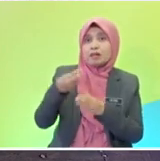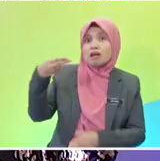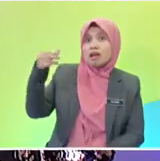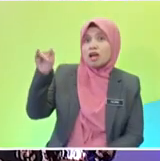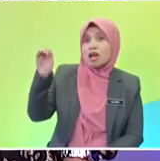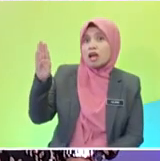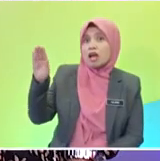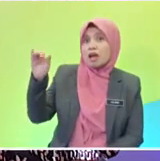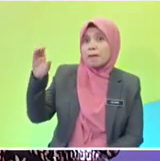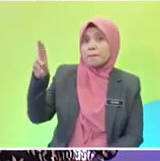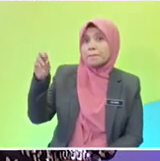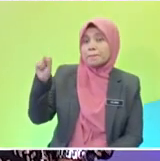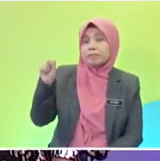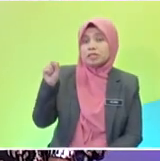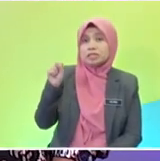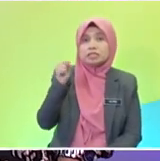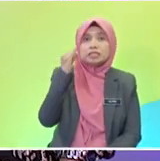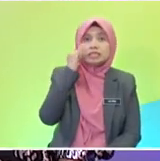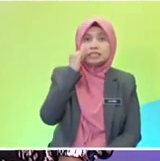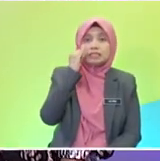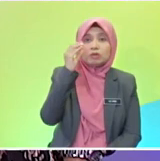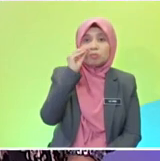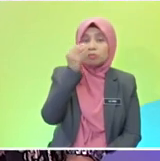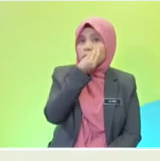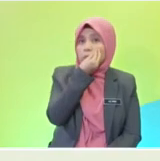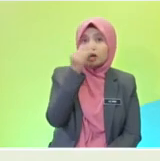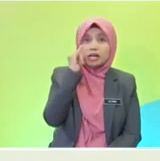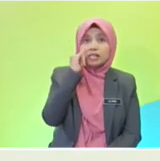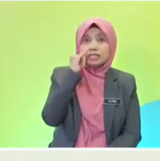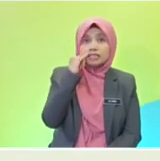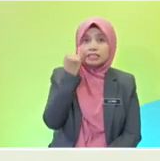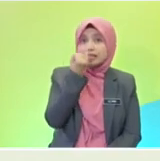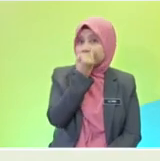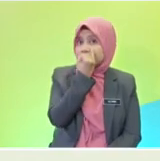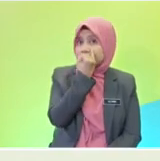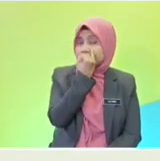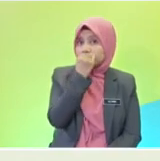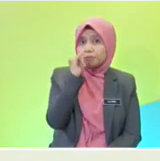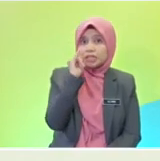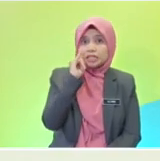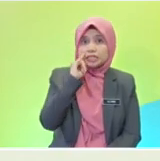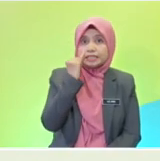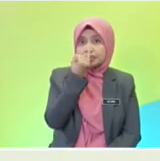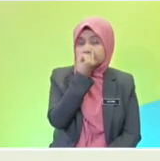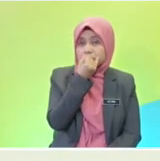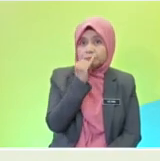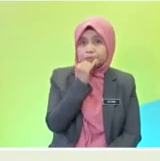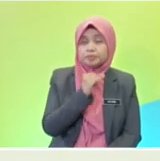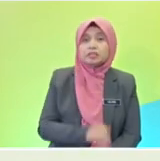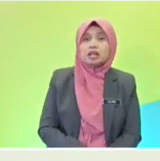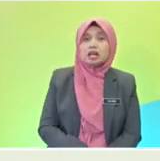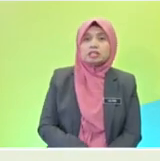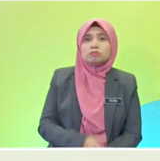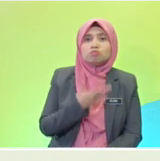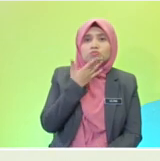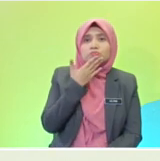is jasmine. Jasmine. I love the smell. Wow. It's very, very, it has a very, very